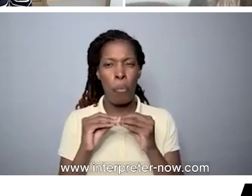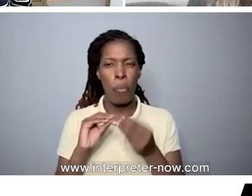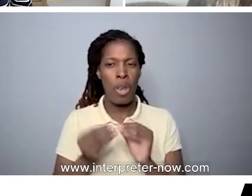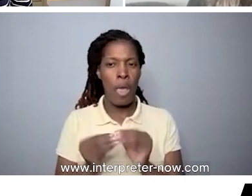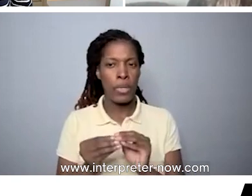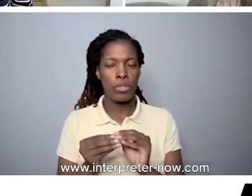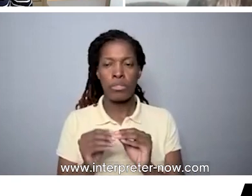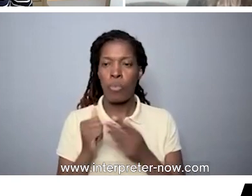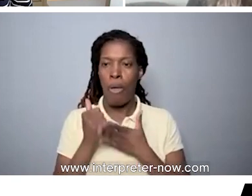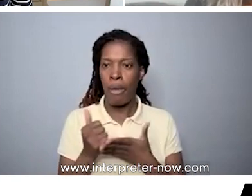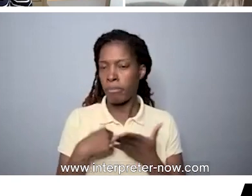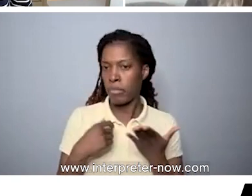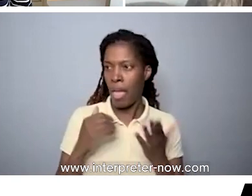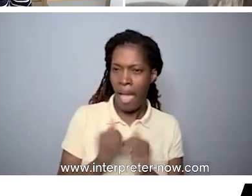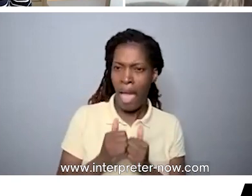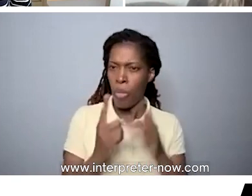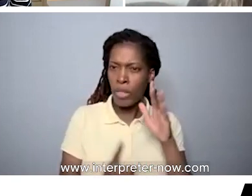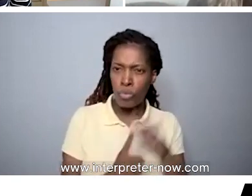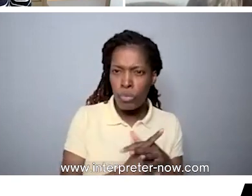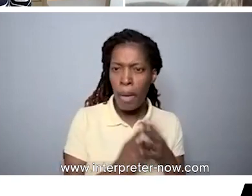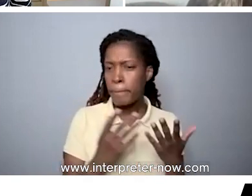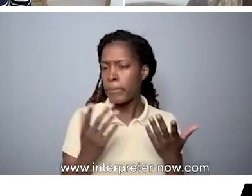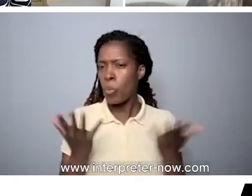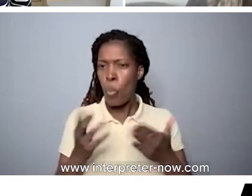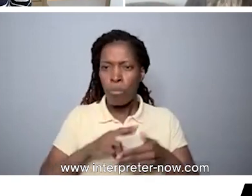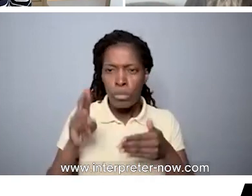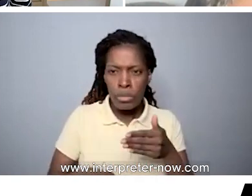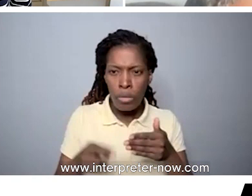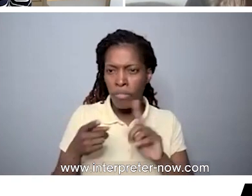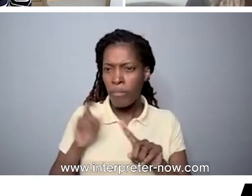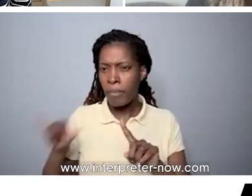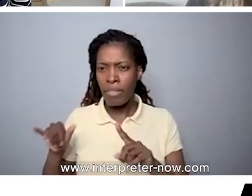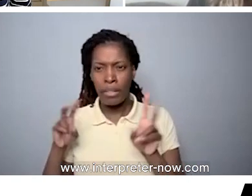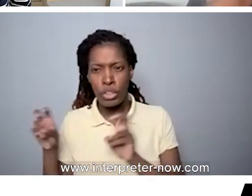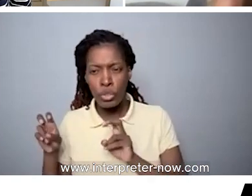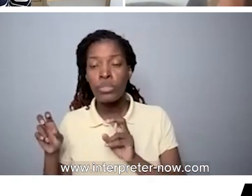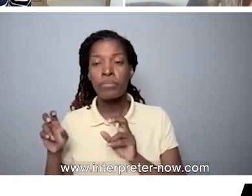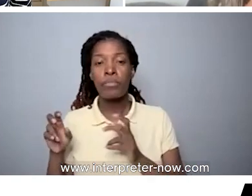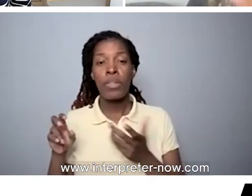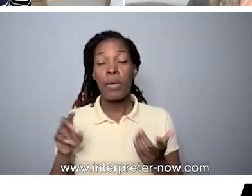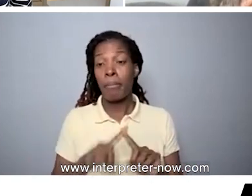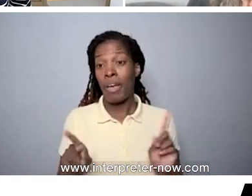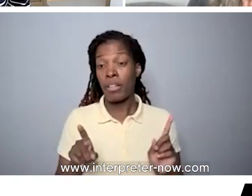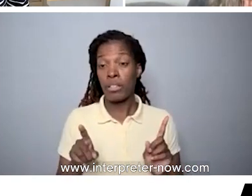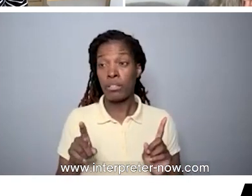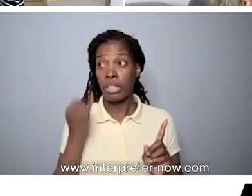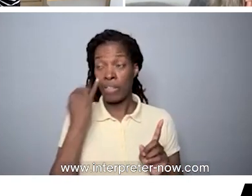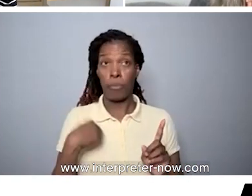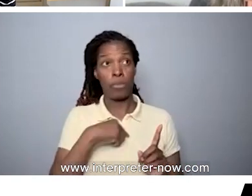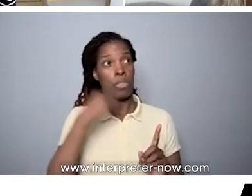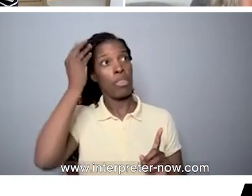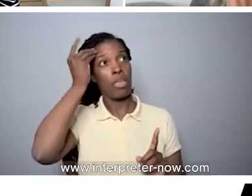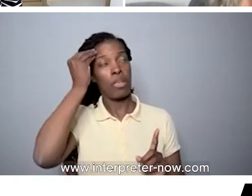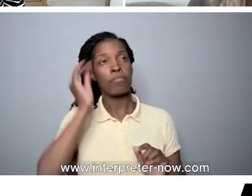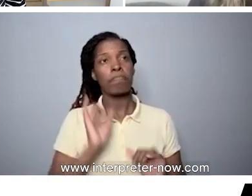are. But the real thing is, as we think about it, right, it's, so there's also, as again, same part of that same study, it